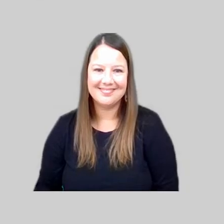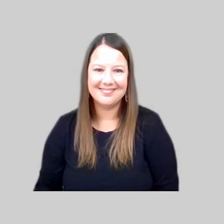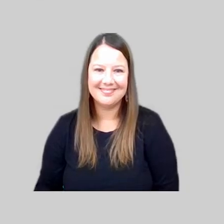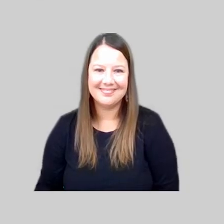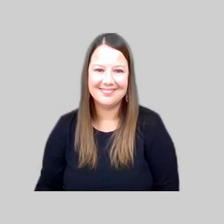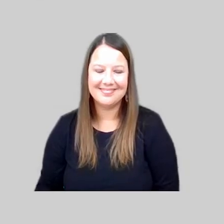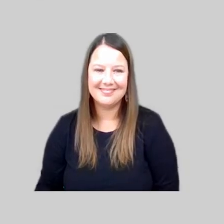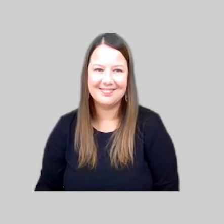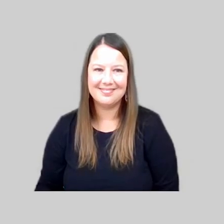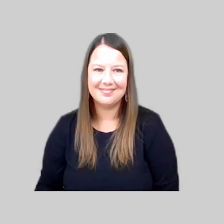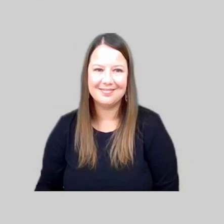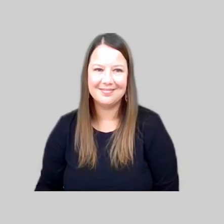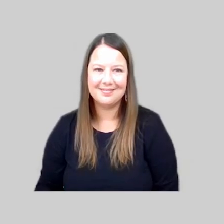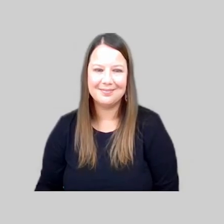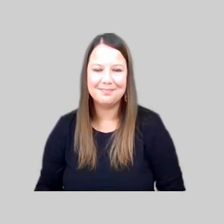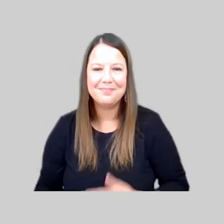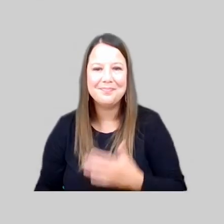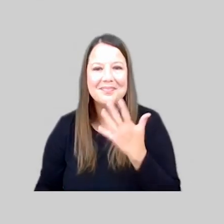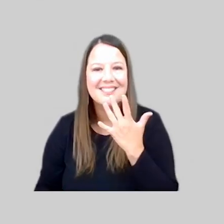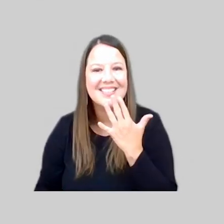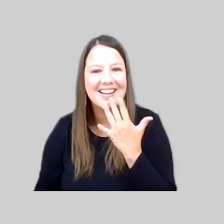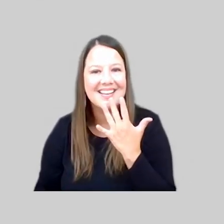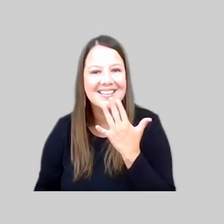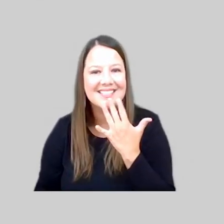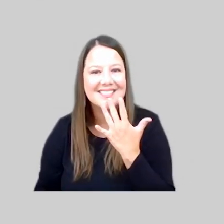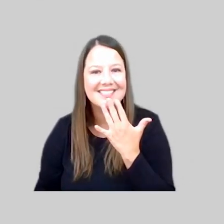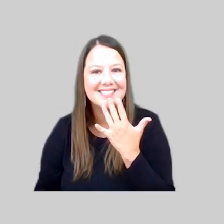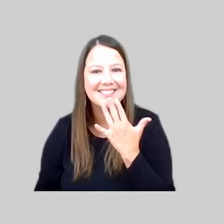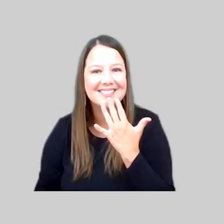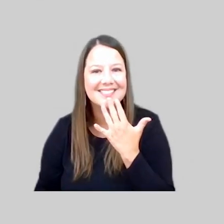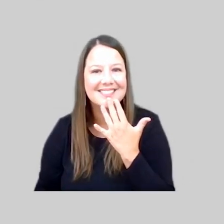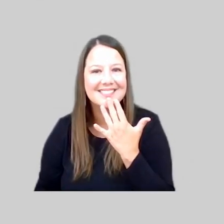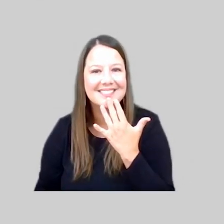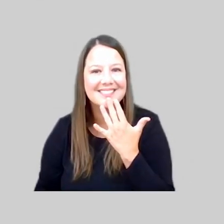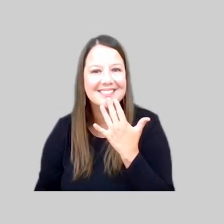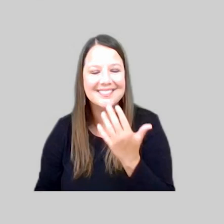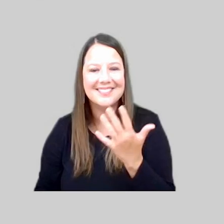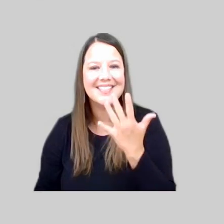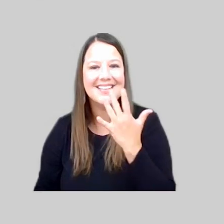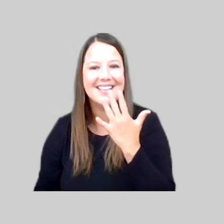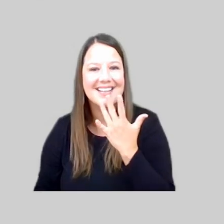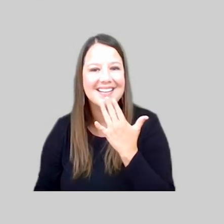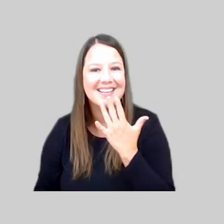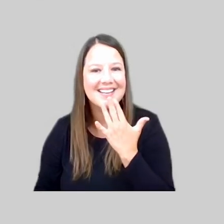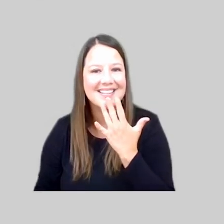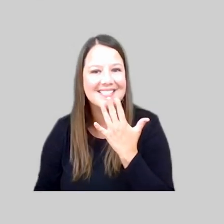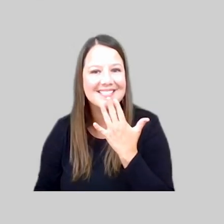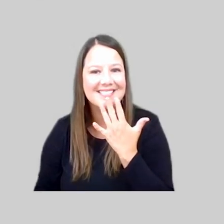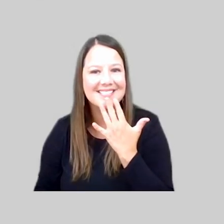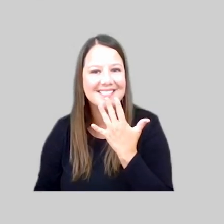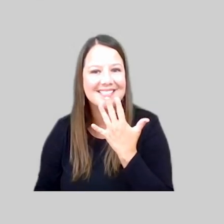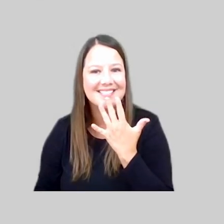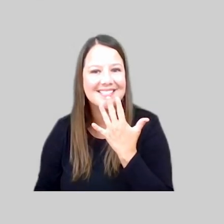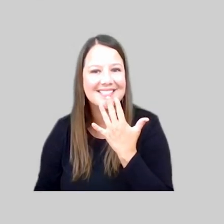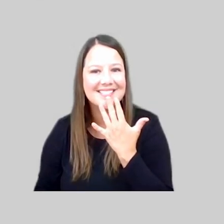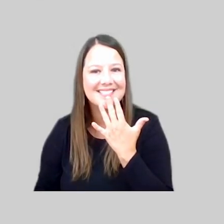Leaves. Colors.